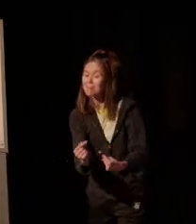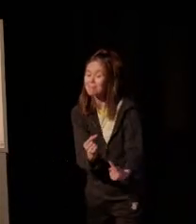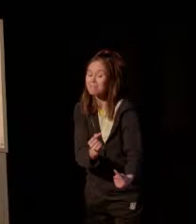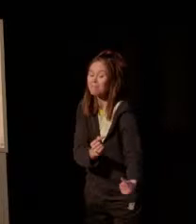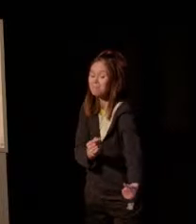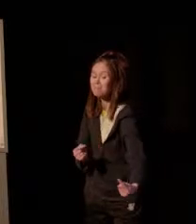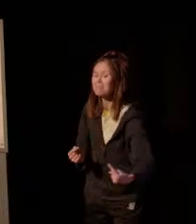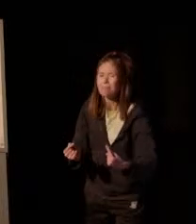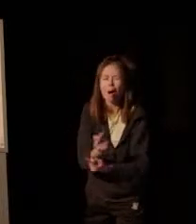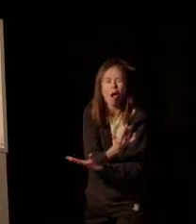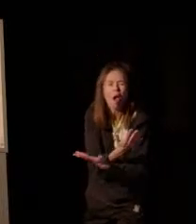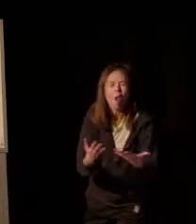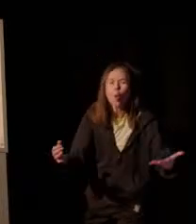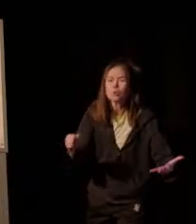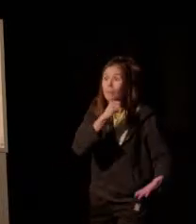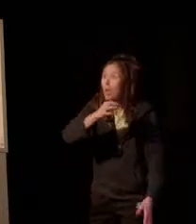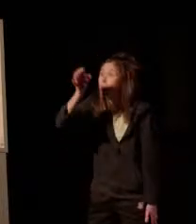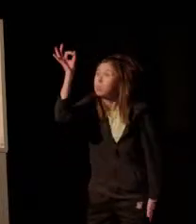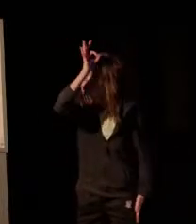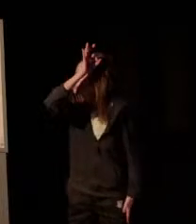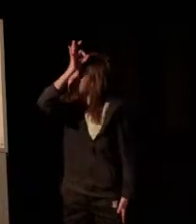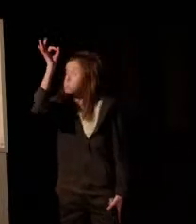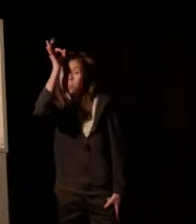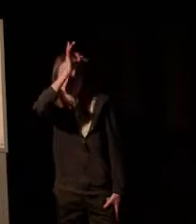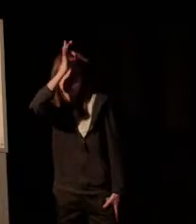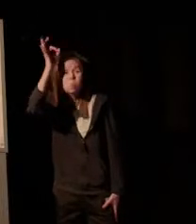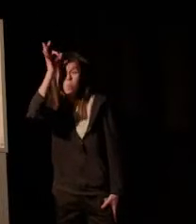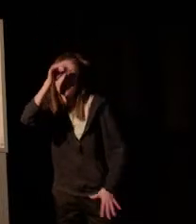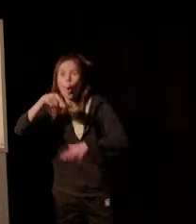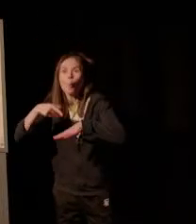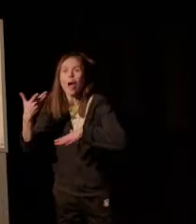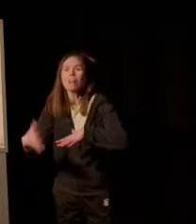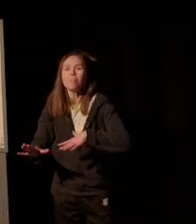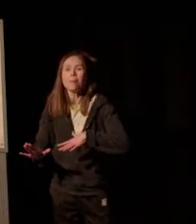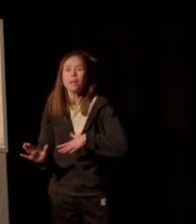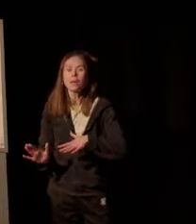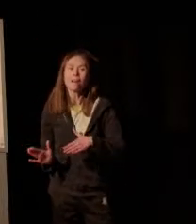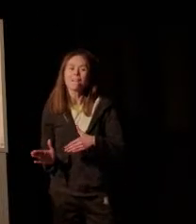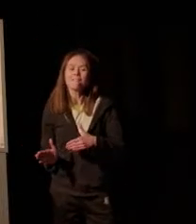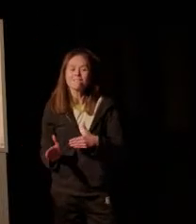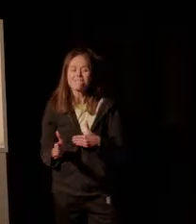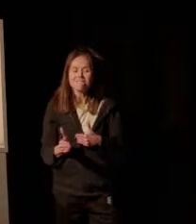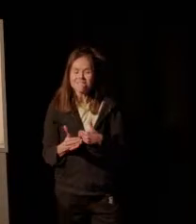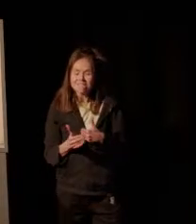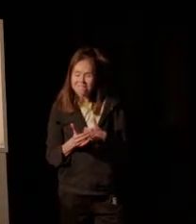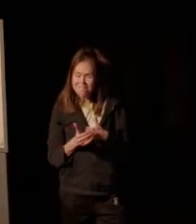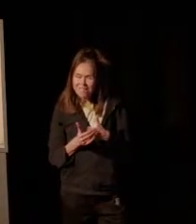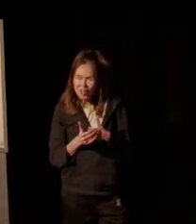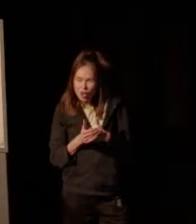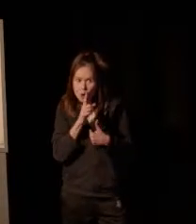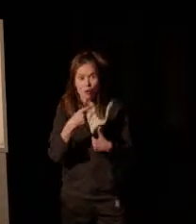there's comfort in it, that other men have gates that, like mine, were opened against their will.